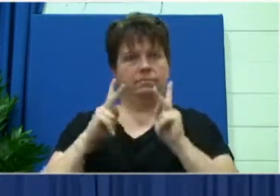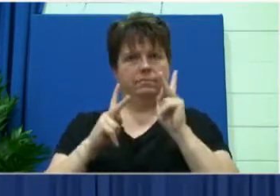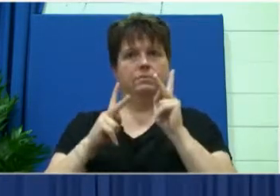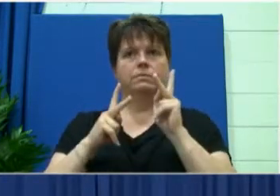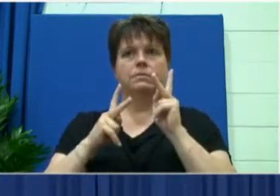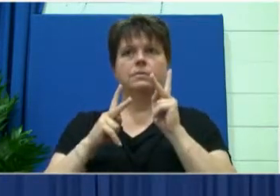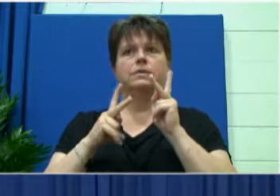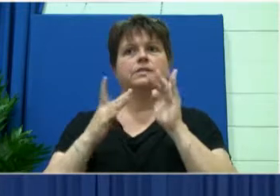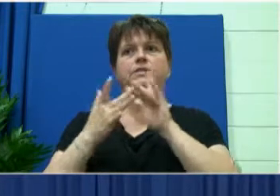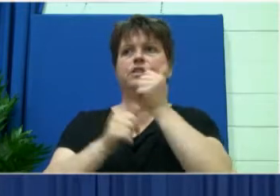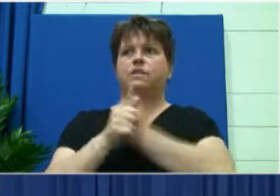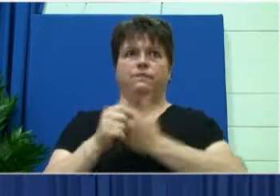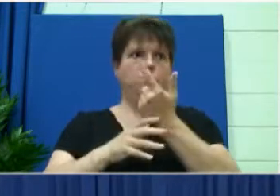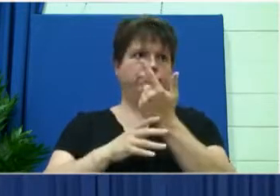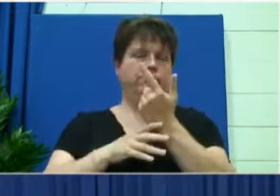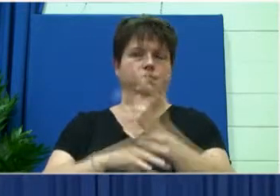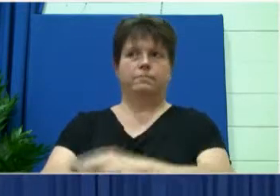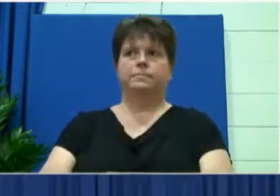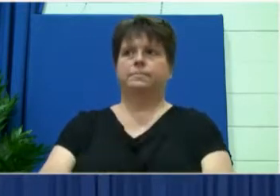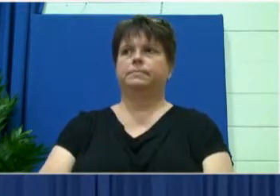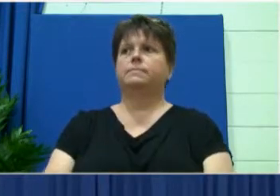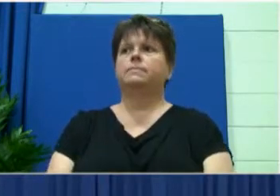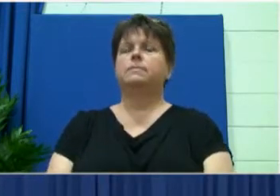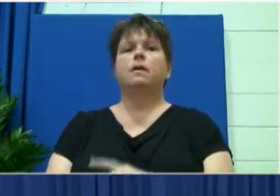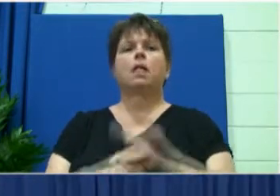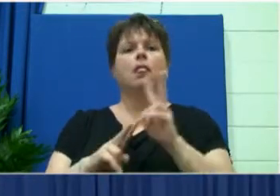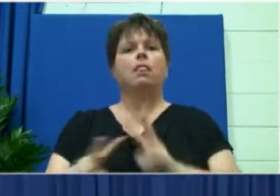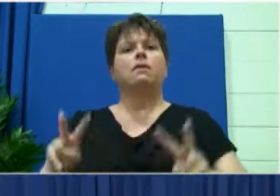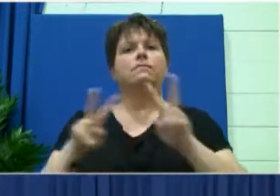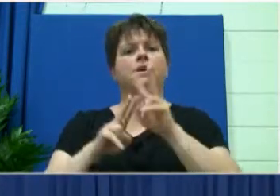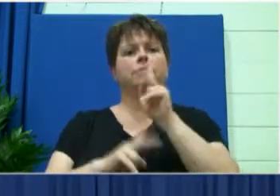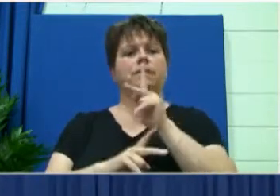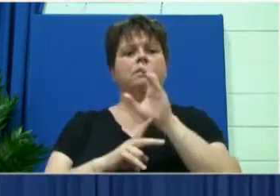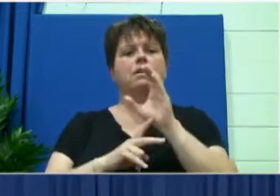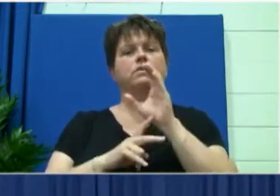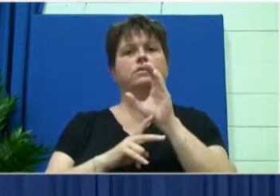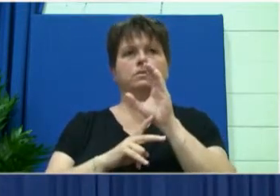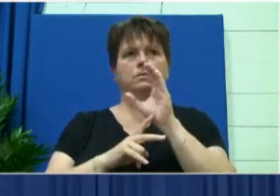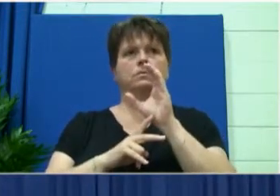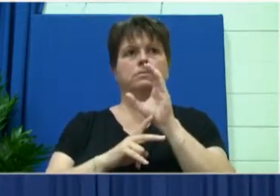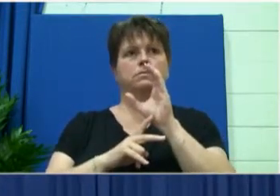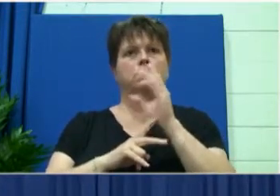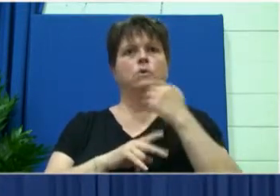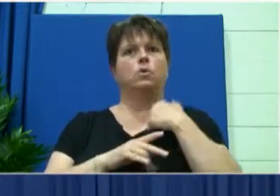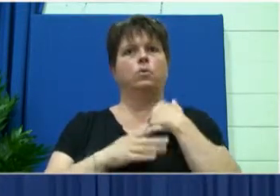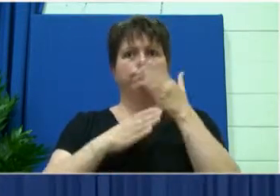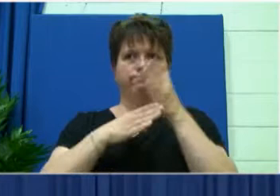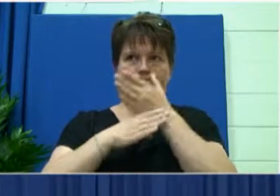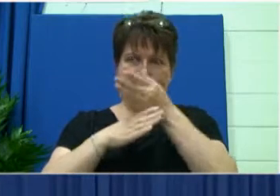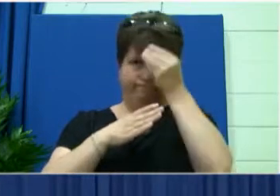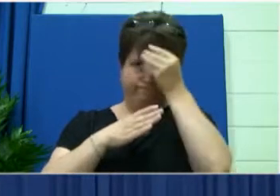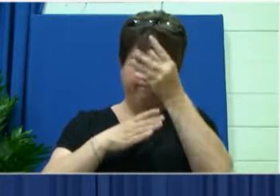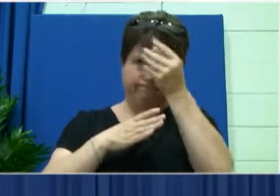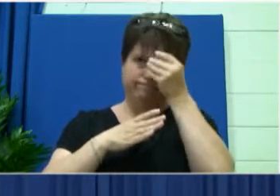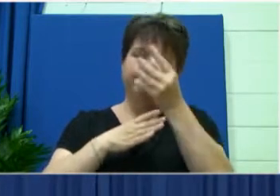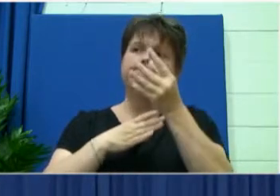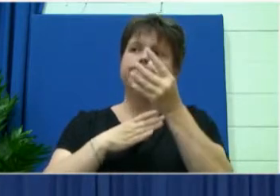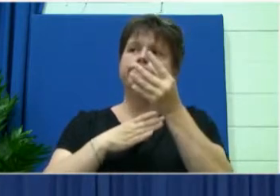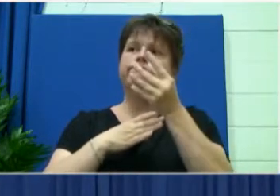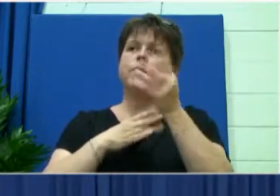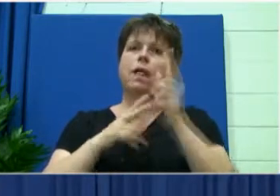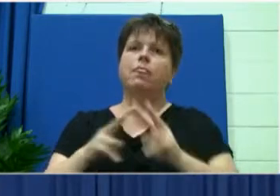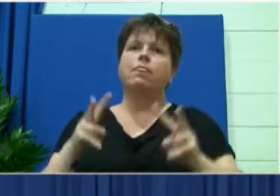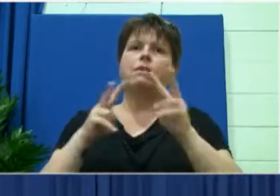across peoples. These are the values of Kaskaskia College that we have shared with you, and these are